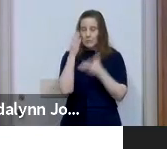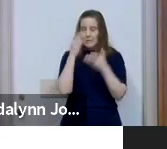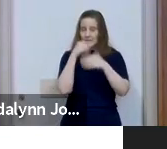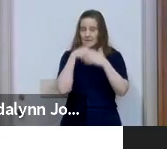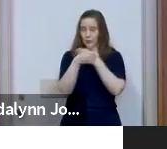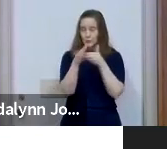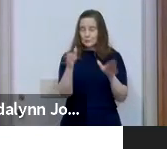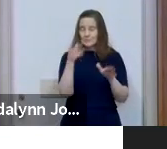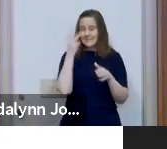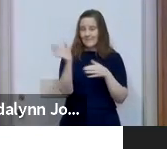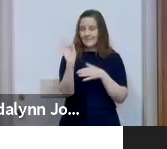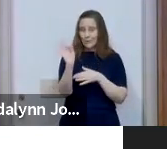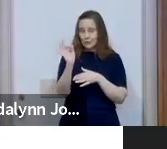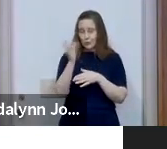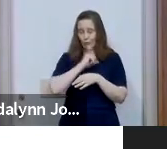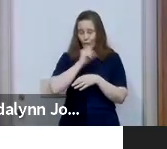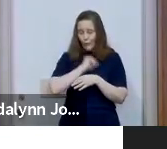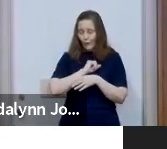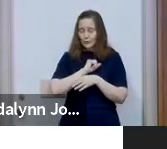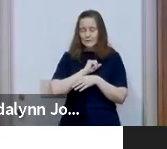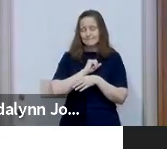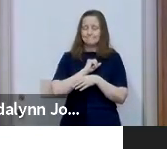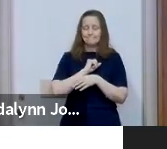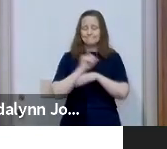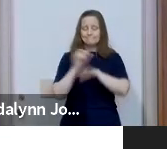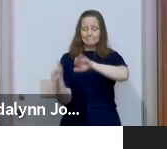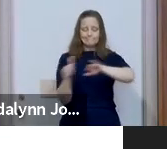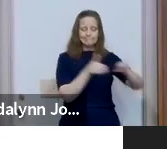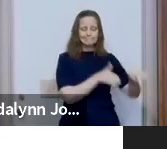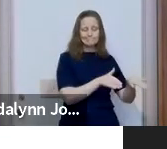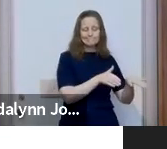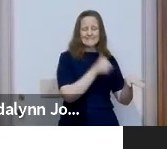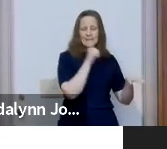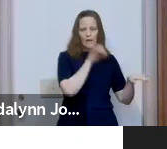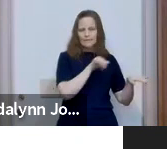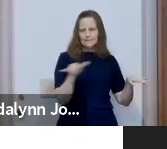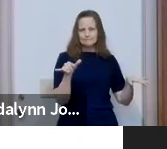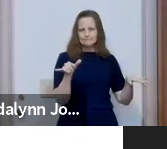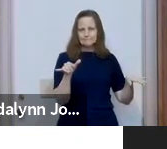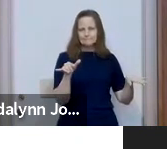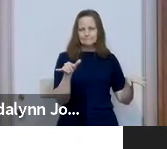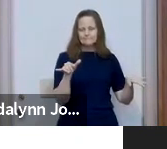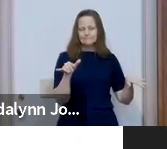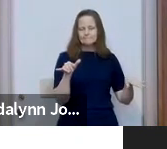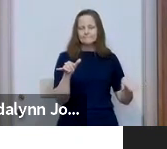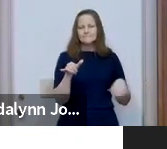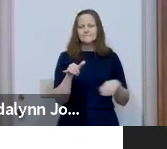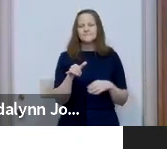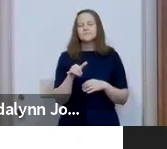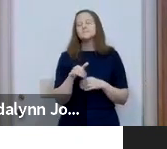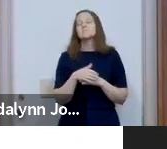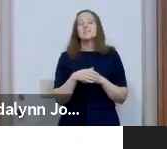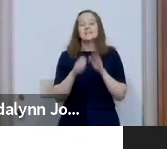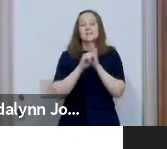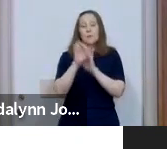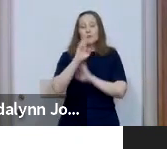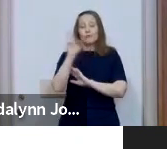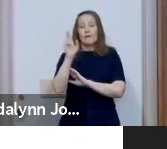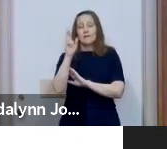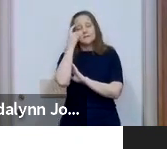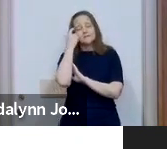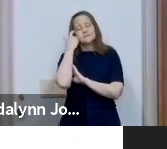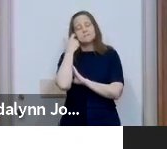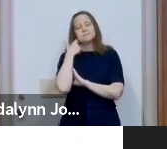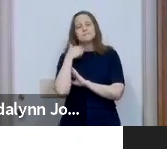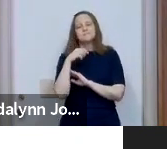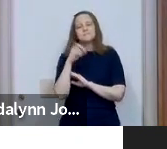rooms and see the furniture that was in there in spring is no longer the same furniture that's in there. And the example on the right, far right,